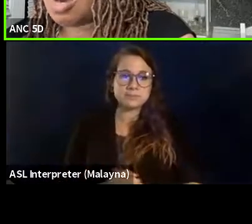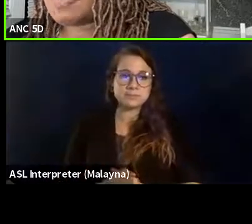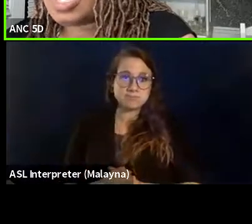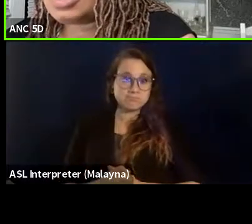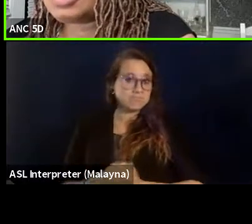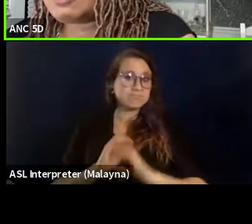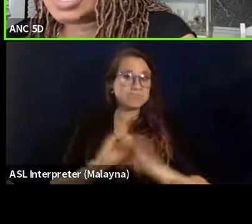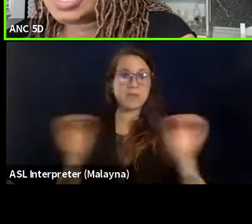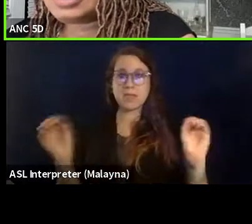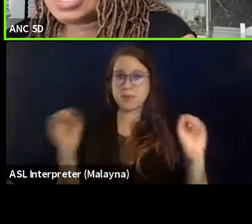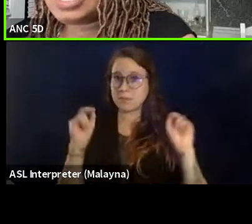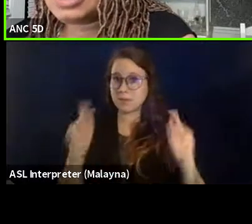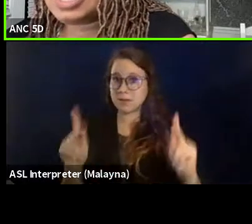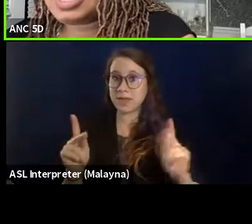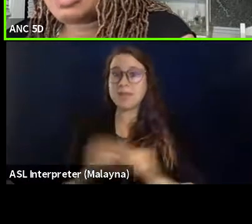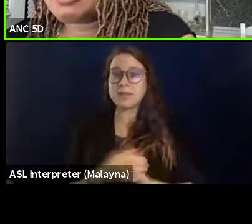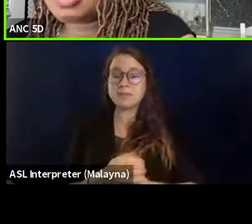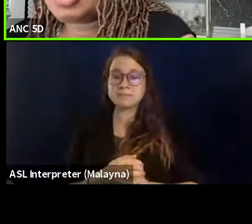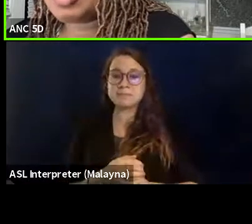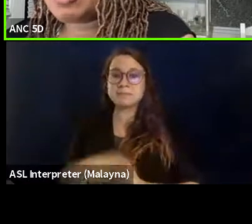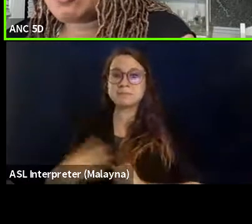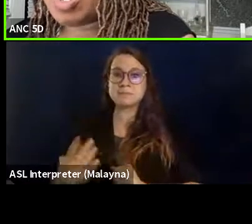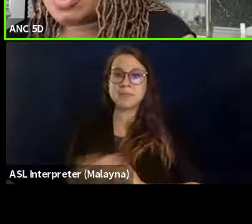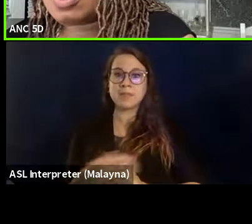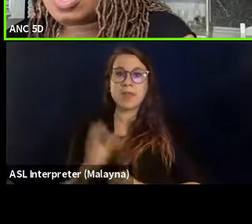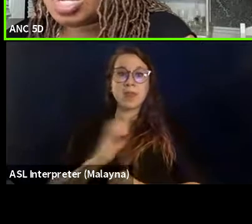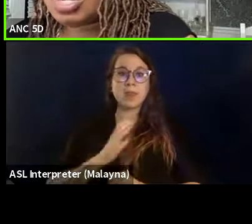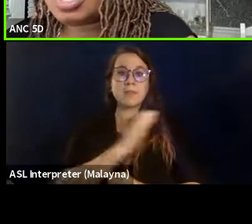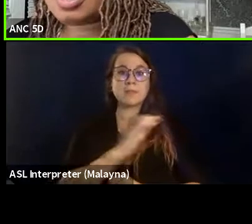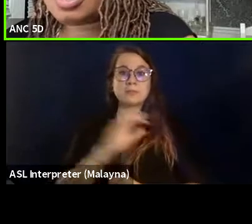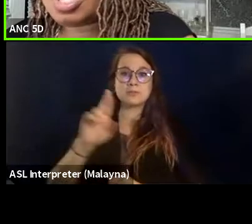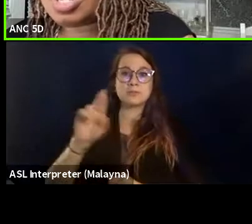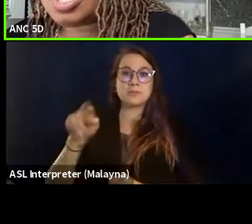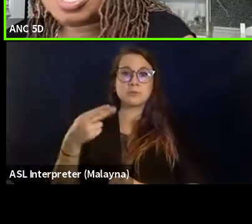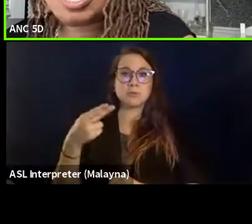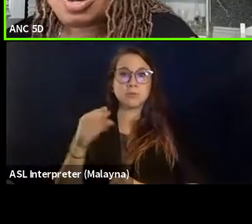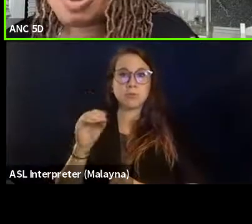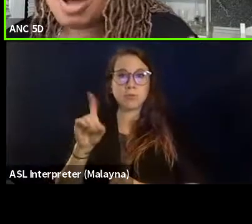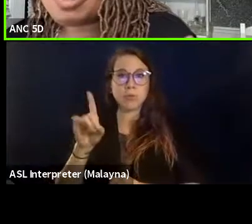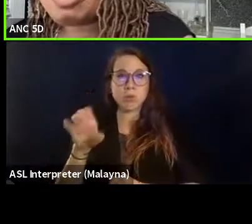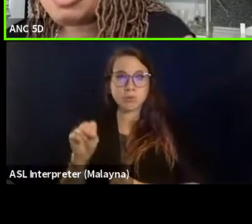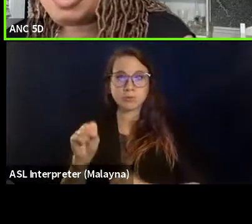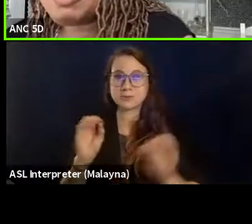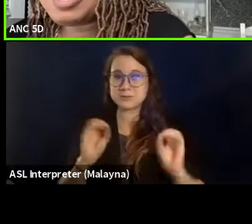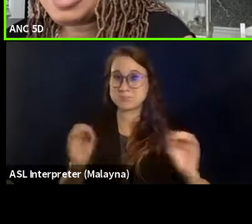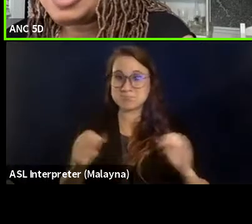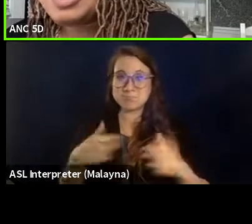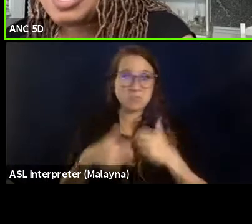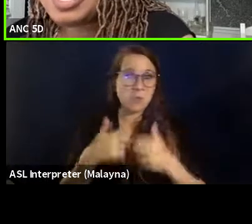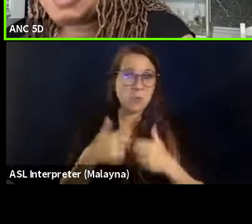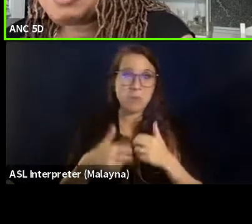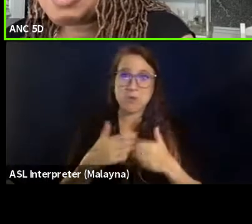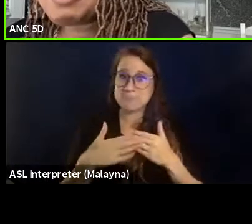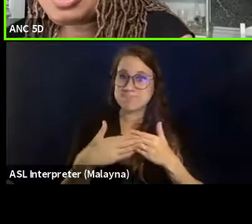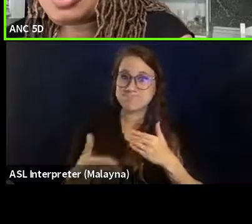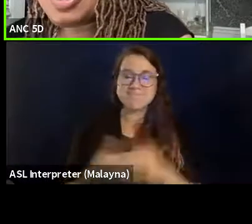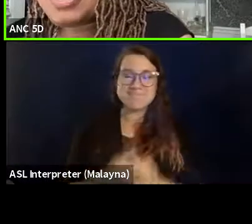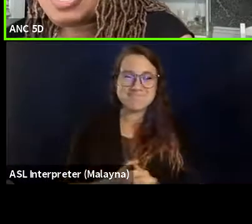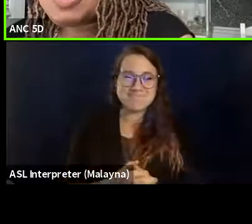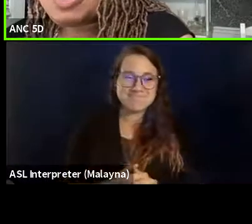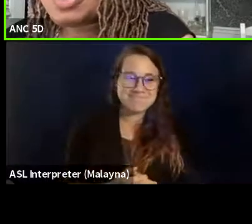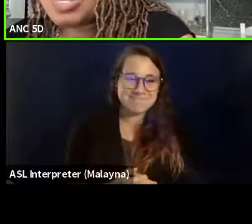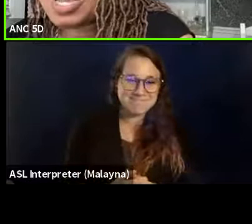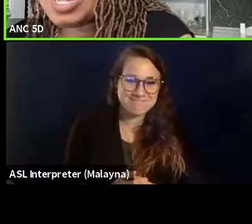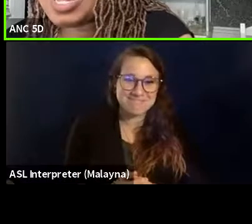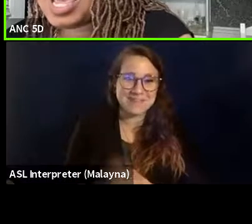Okay, all right. So with that said, Commissioner Rhodes, no problem, Mr. Hill. Commissioner